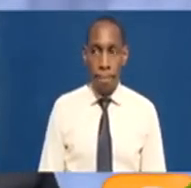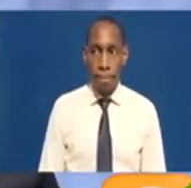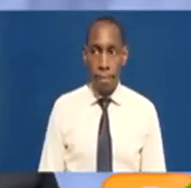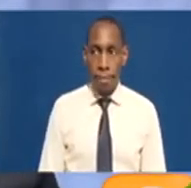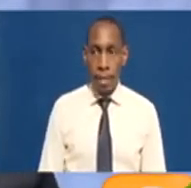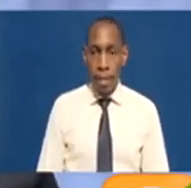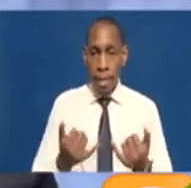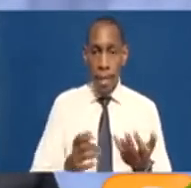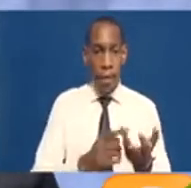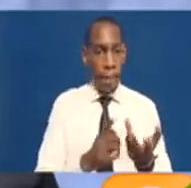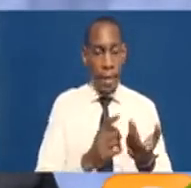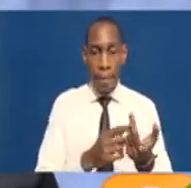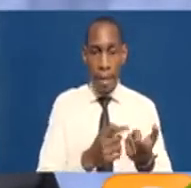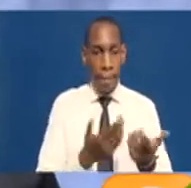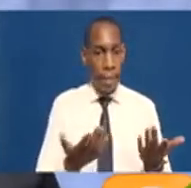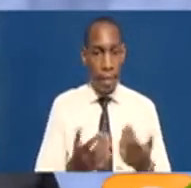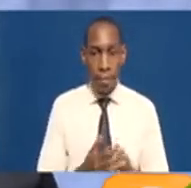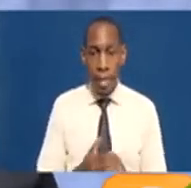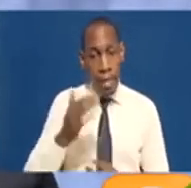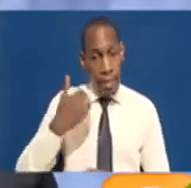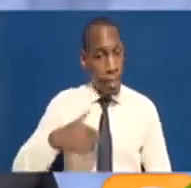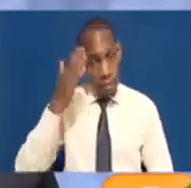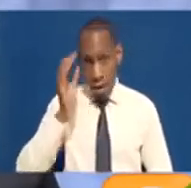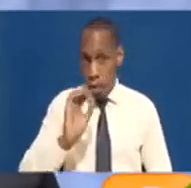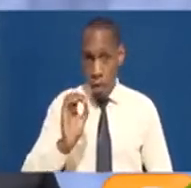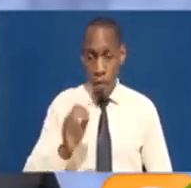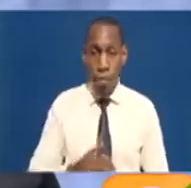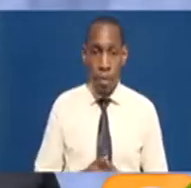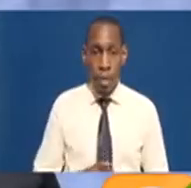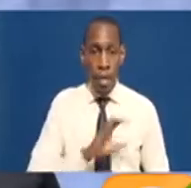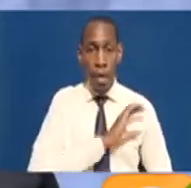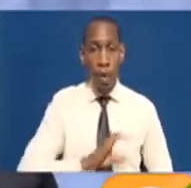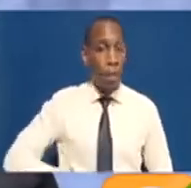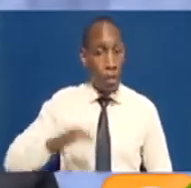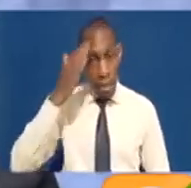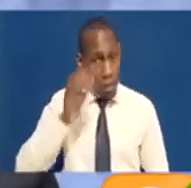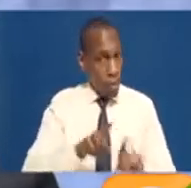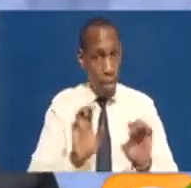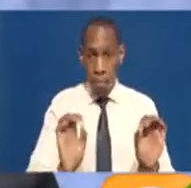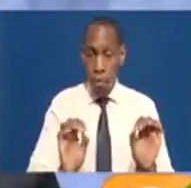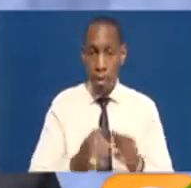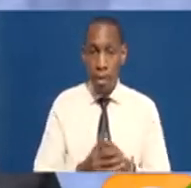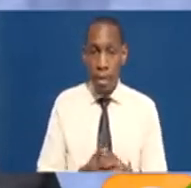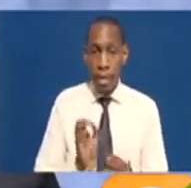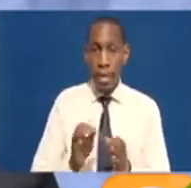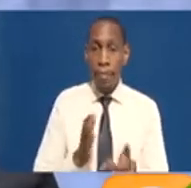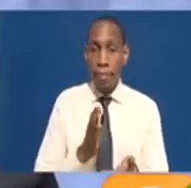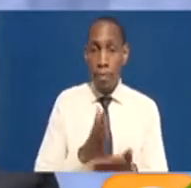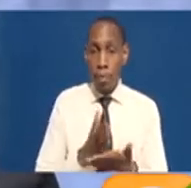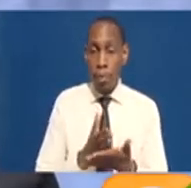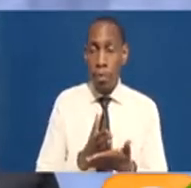that preposterous figure is not anything that I know anything about. It's not anything that the Commission knows anything about. And if we had the